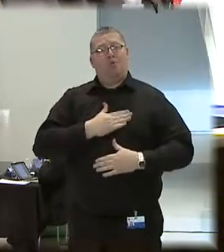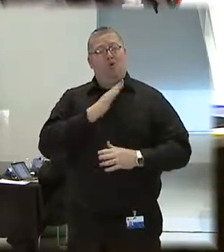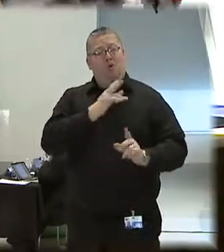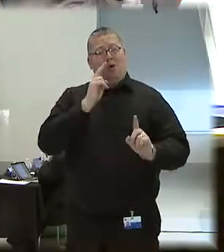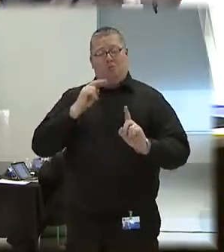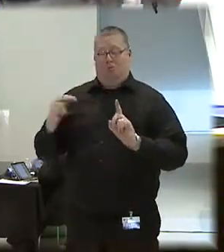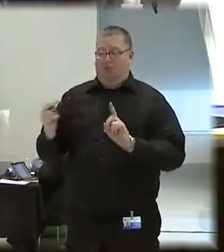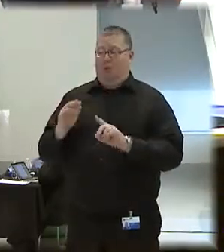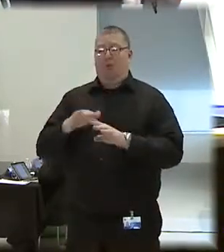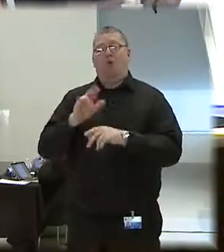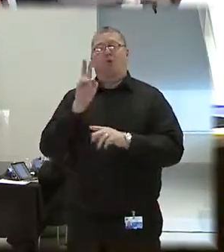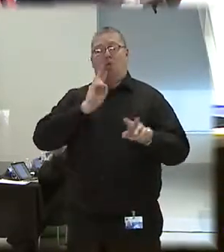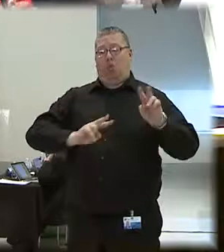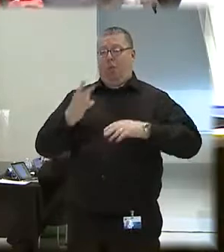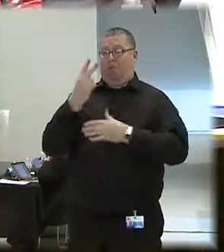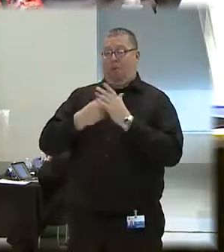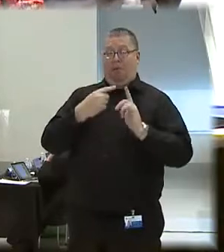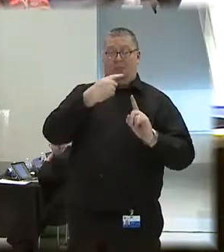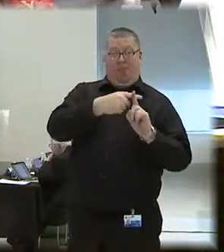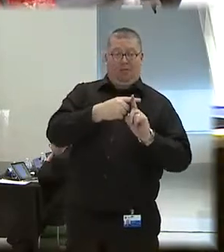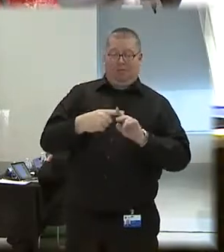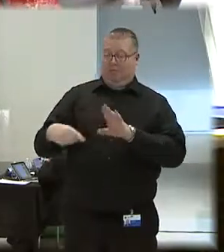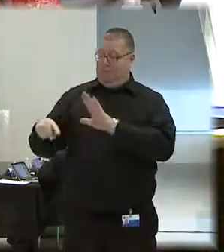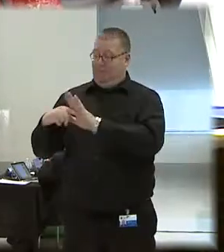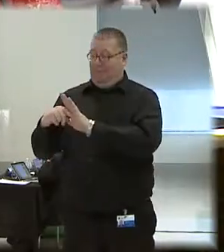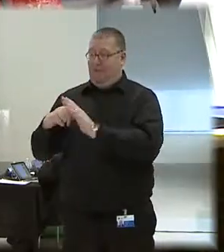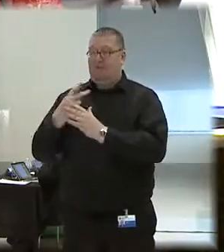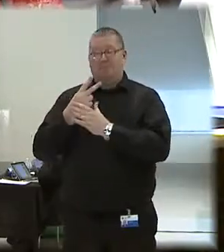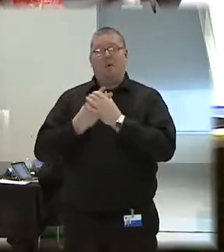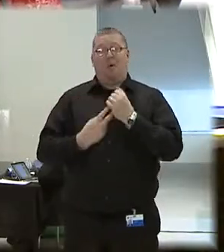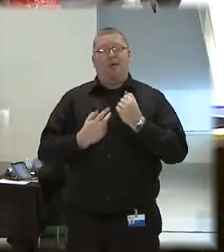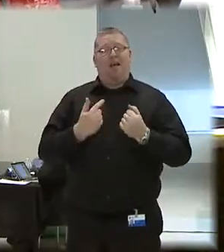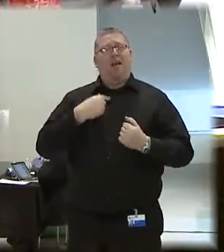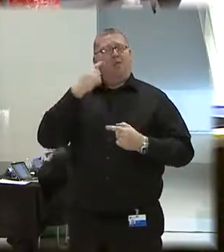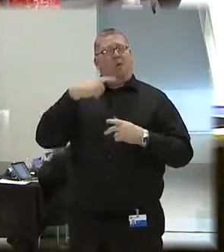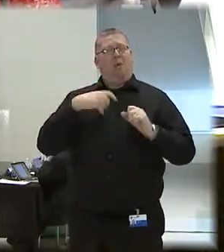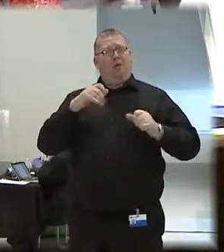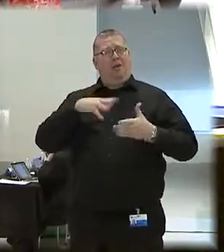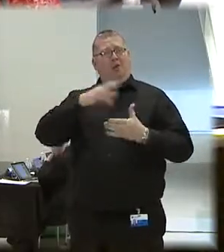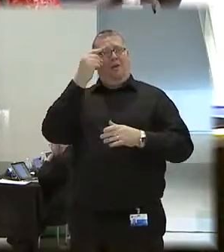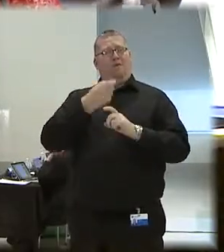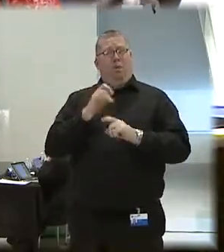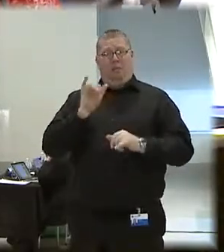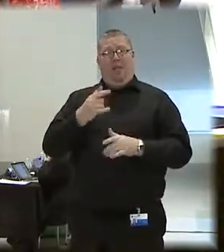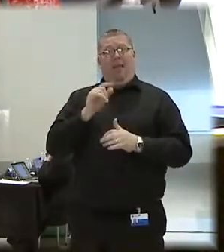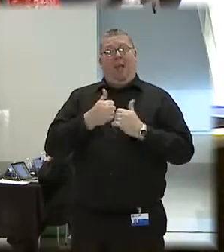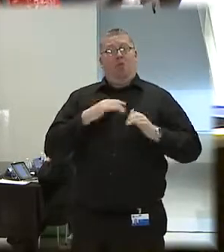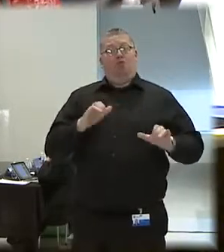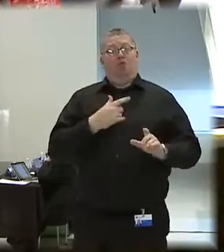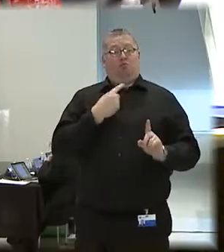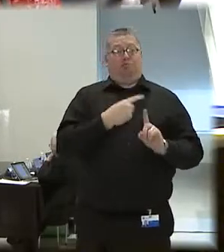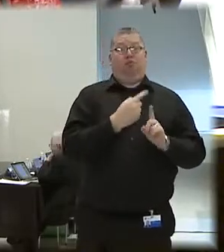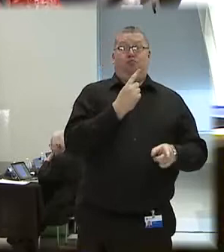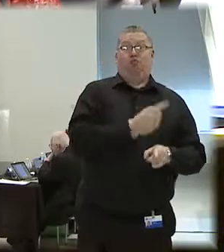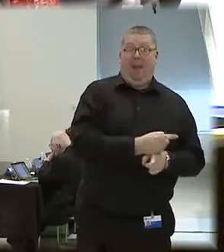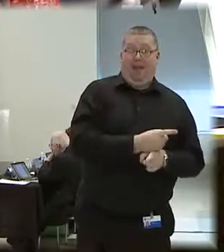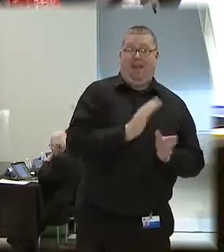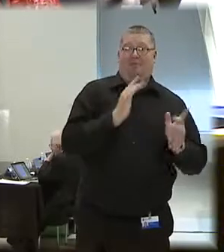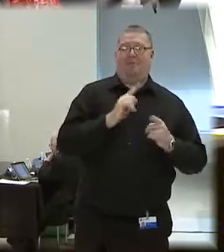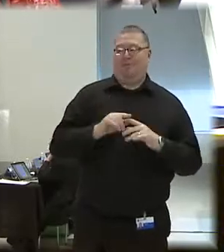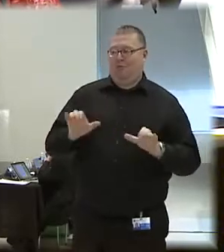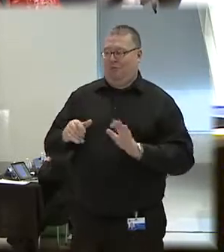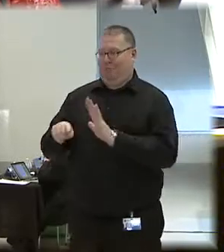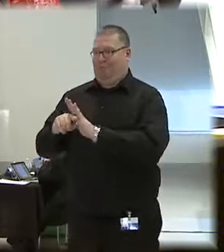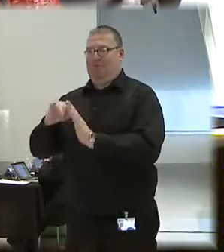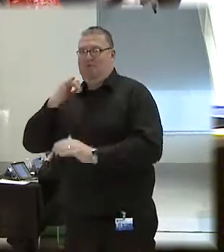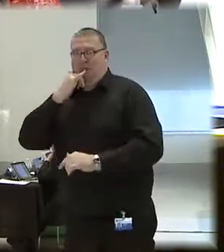about looking at both the good and the bad. So I think we can learn as much from how it's done right as from wrong. What I'm interested